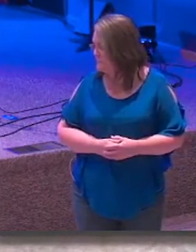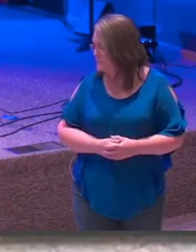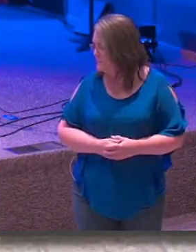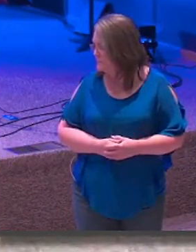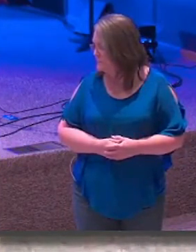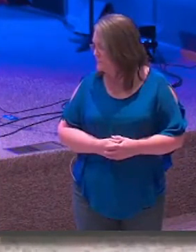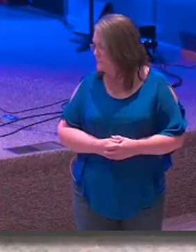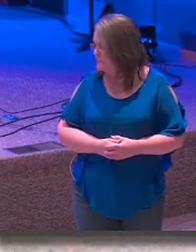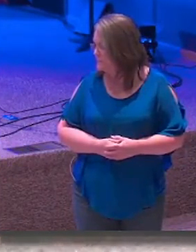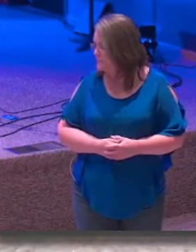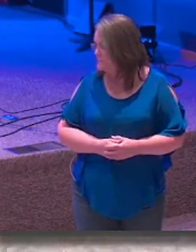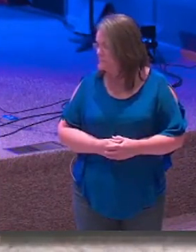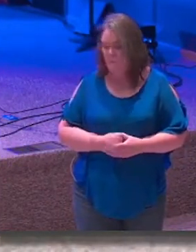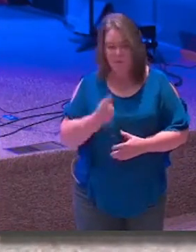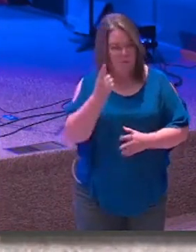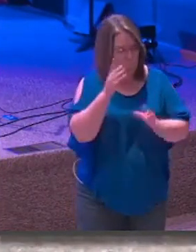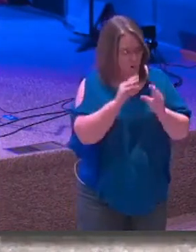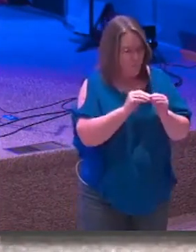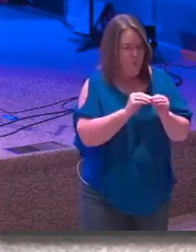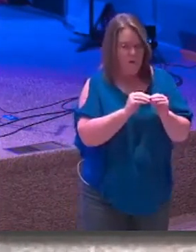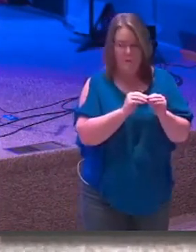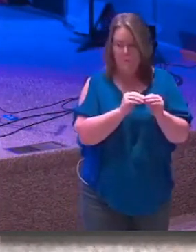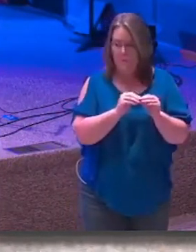One more. Now,